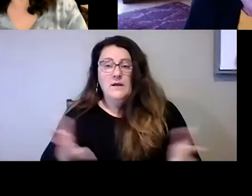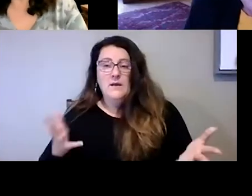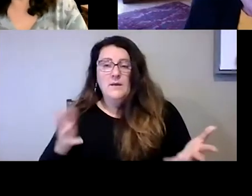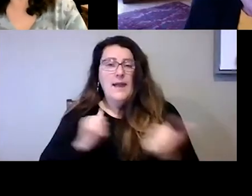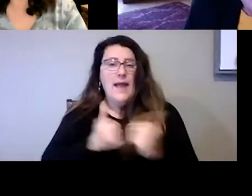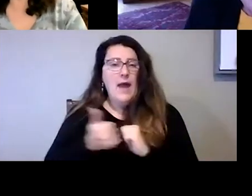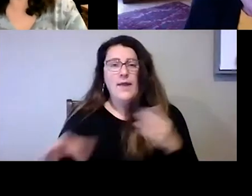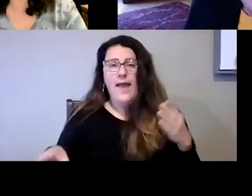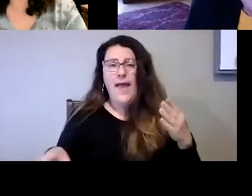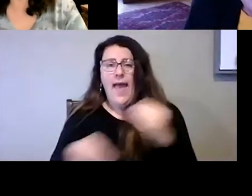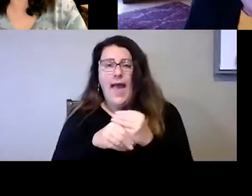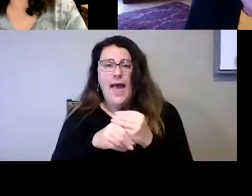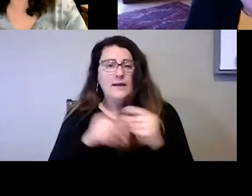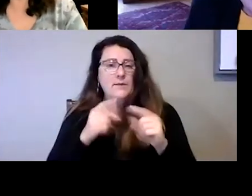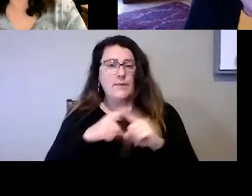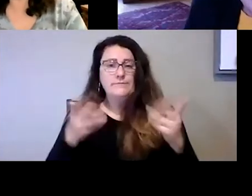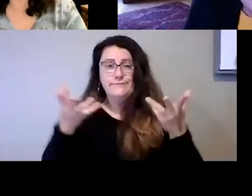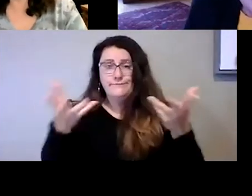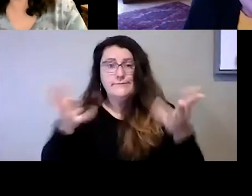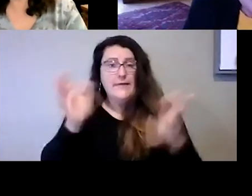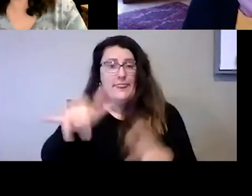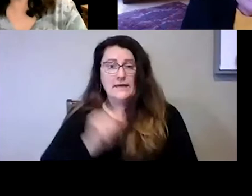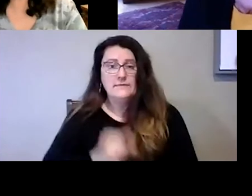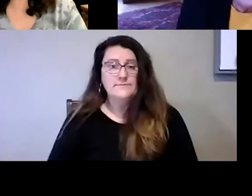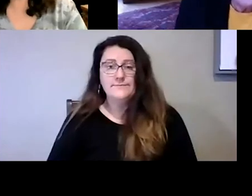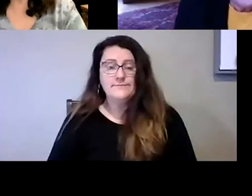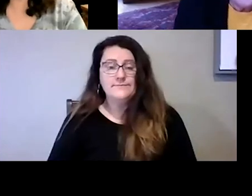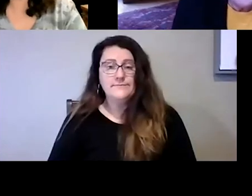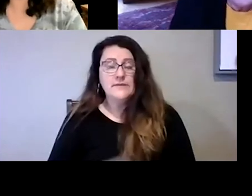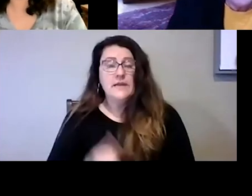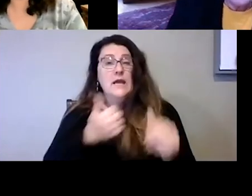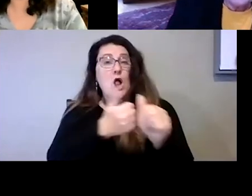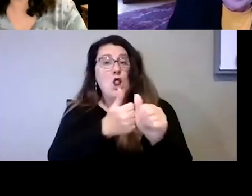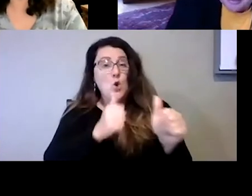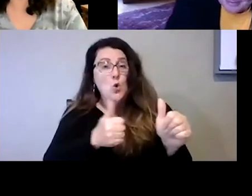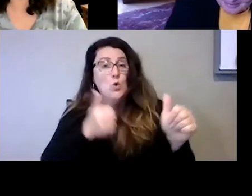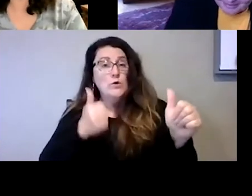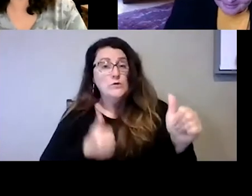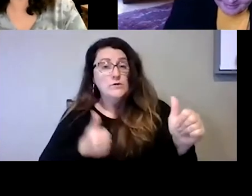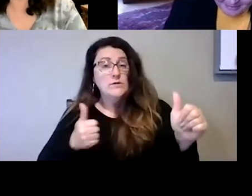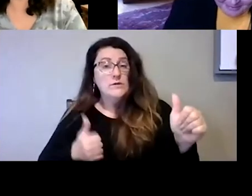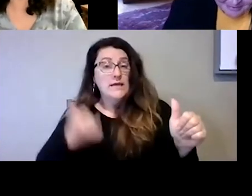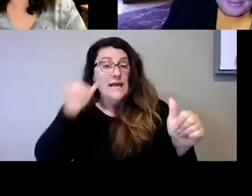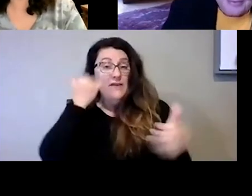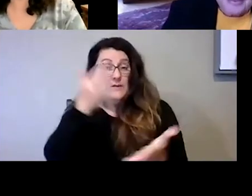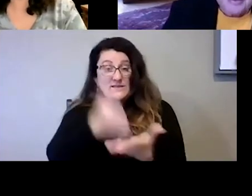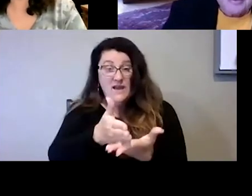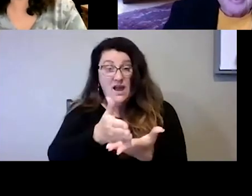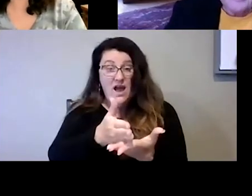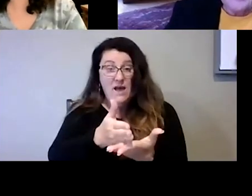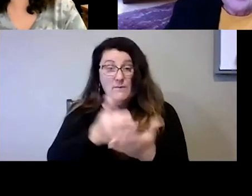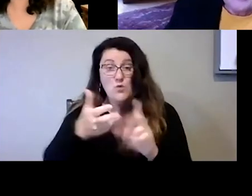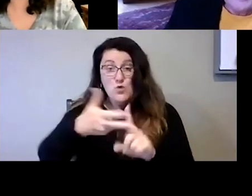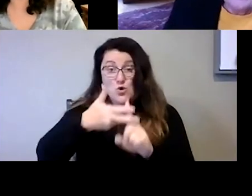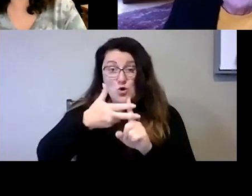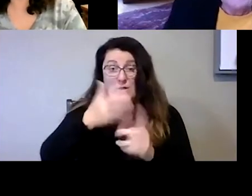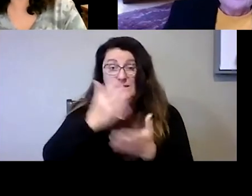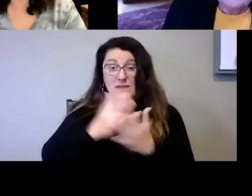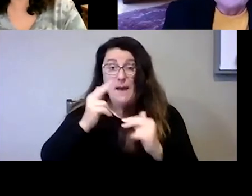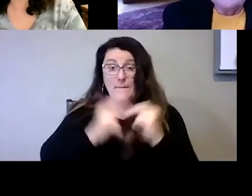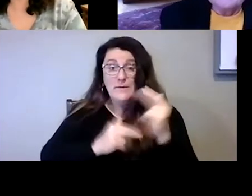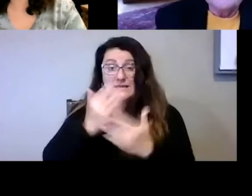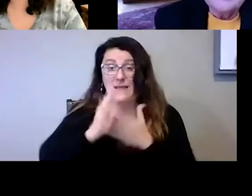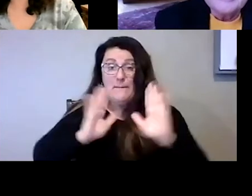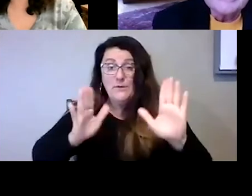else except for that's what it is. We lose ground when we stop building, when we stop recruiting, when we stop